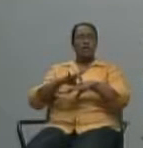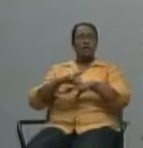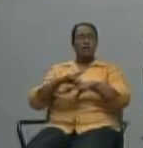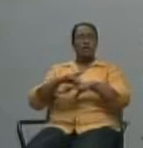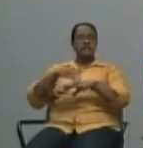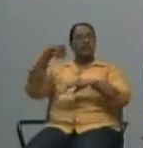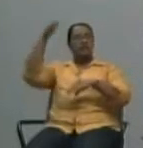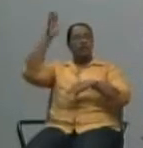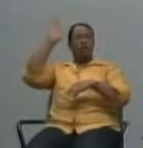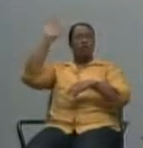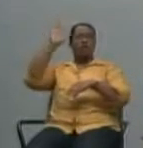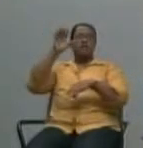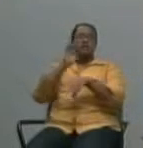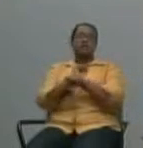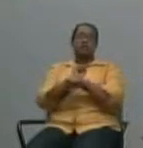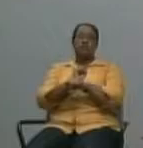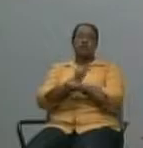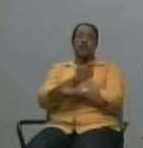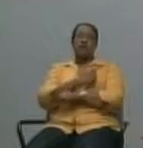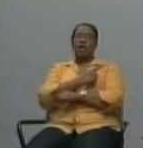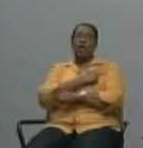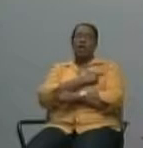signs of love and charity.